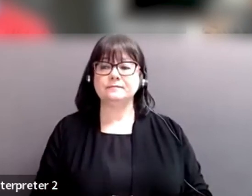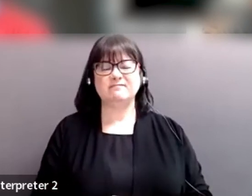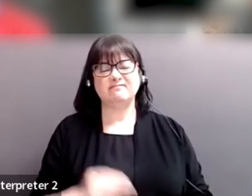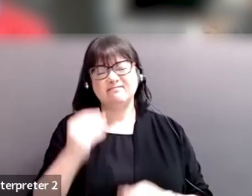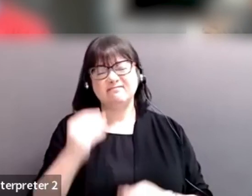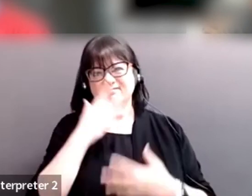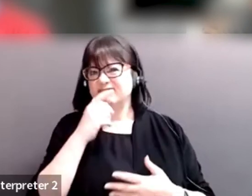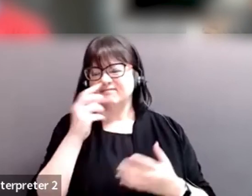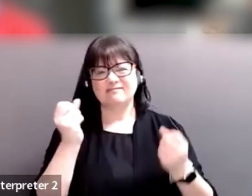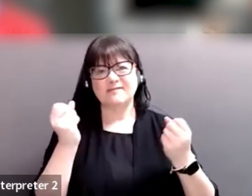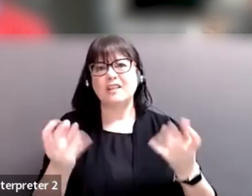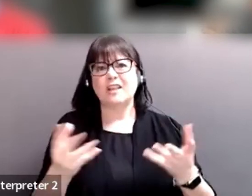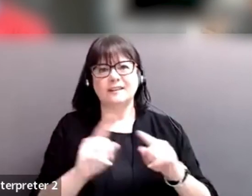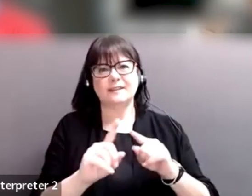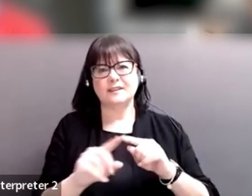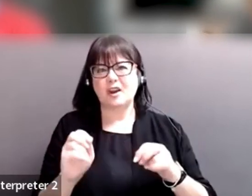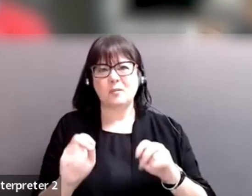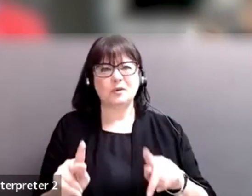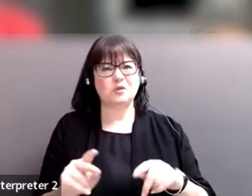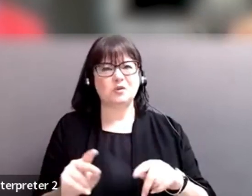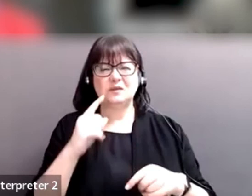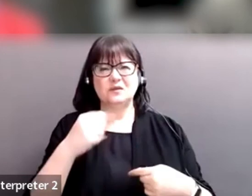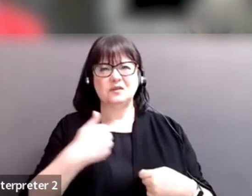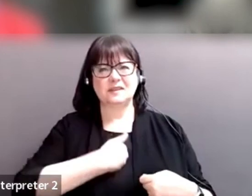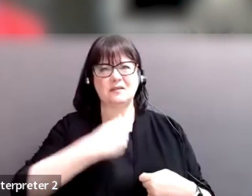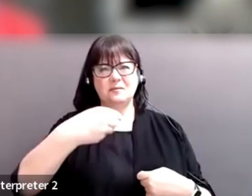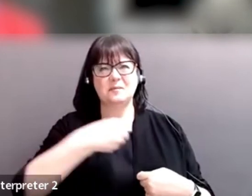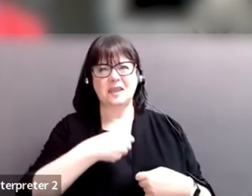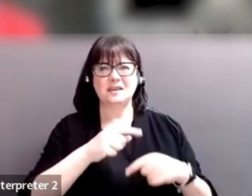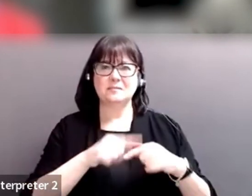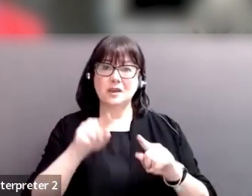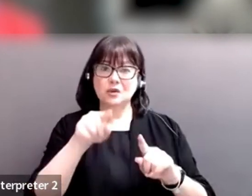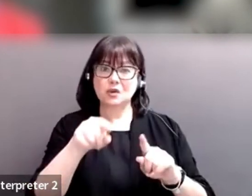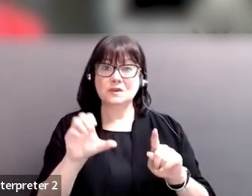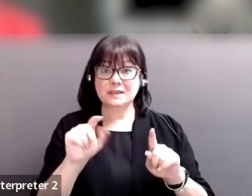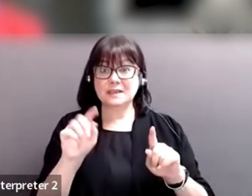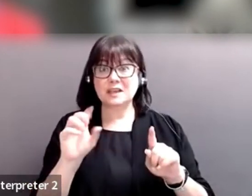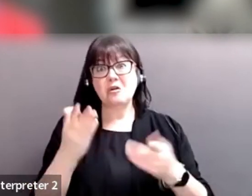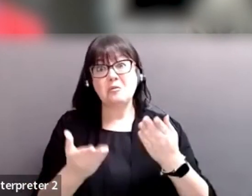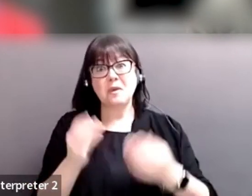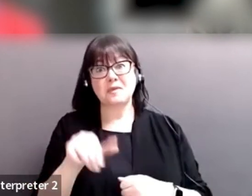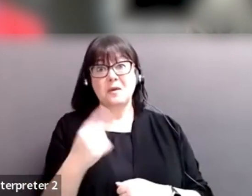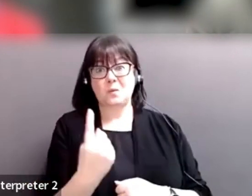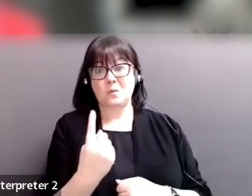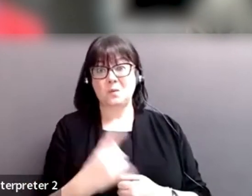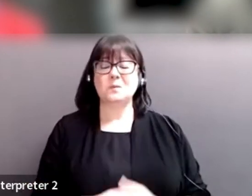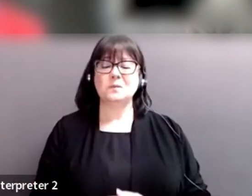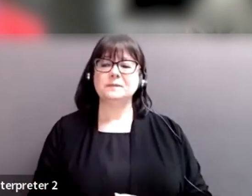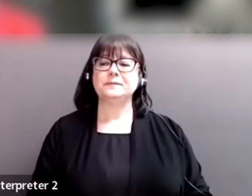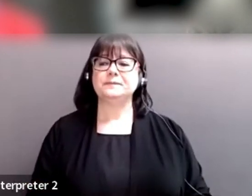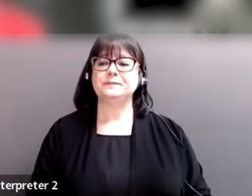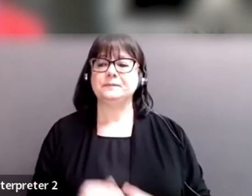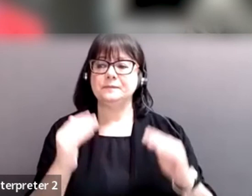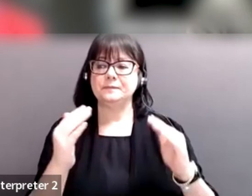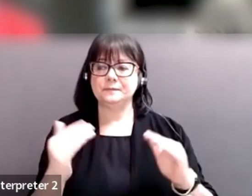but maybe one if you are a CTO. Thank you. Question from